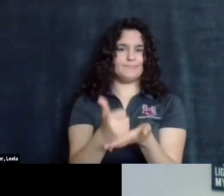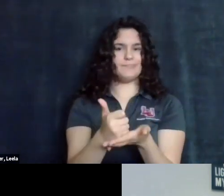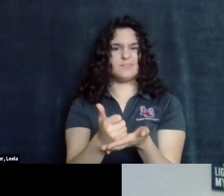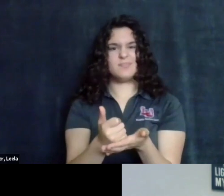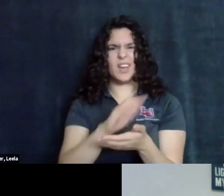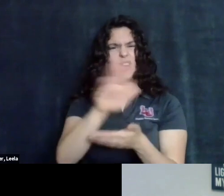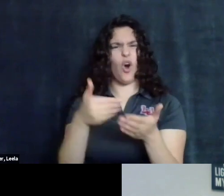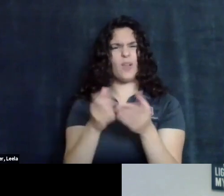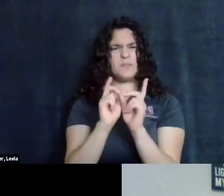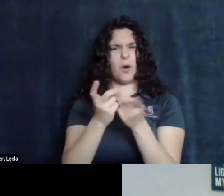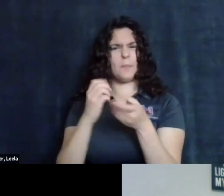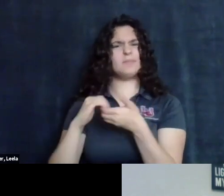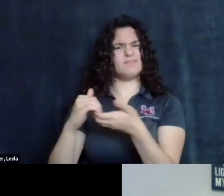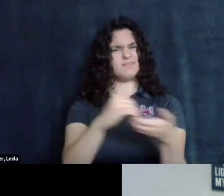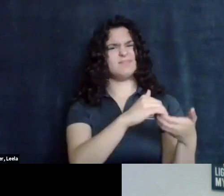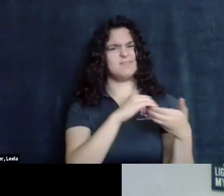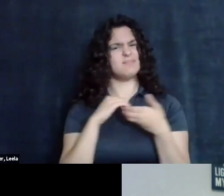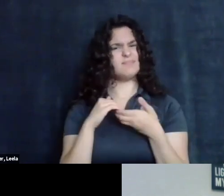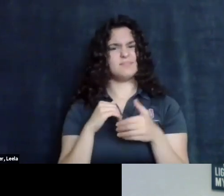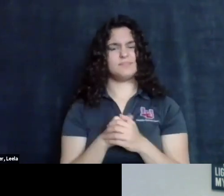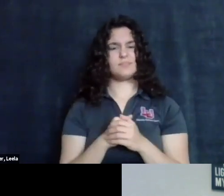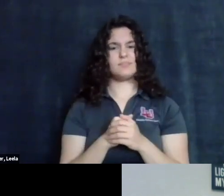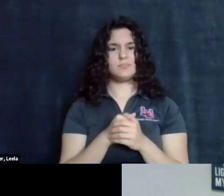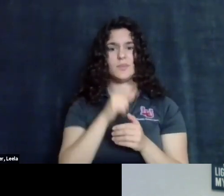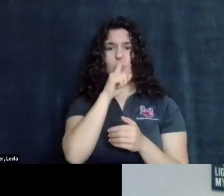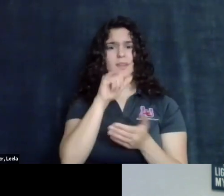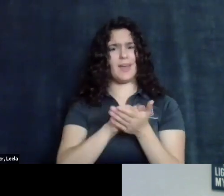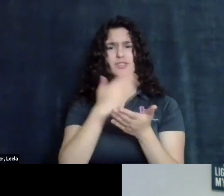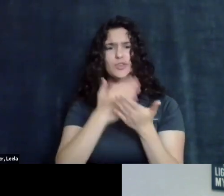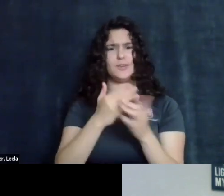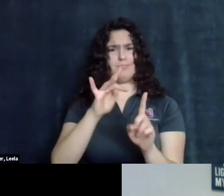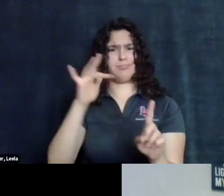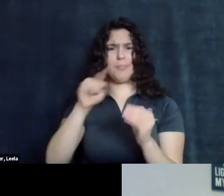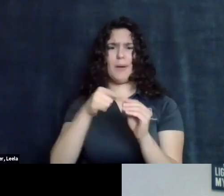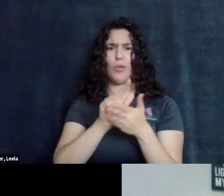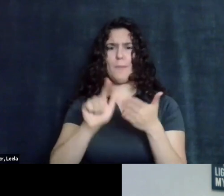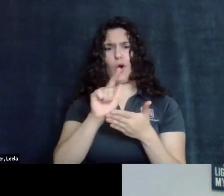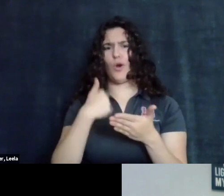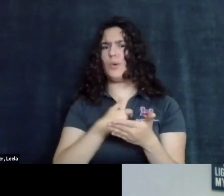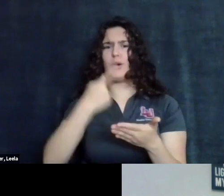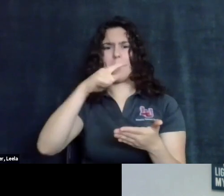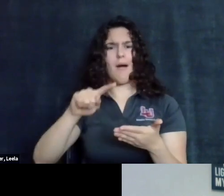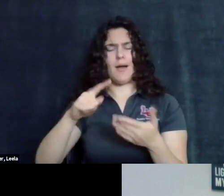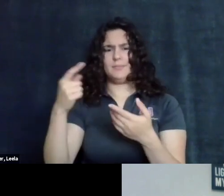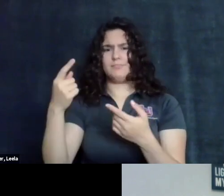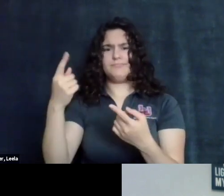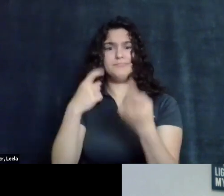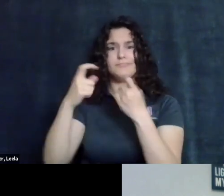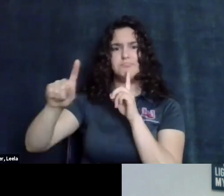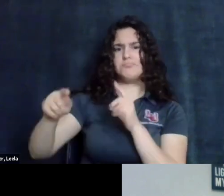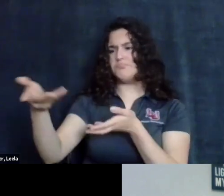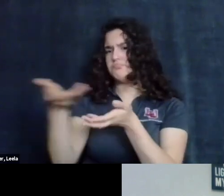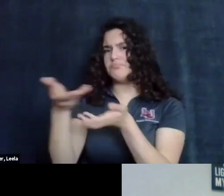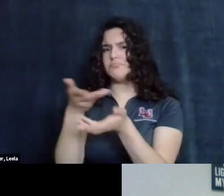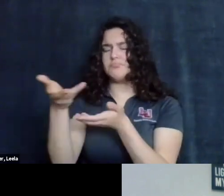take the leap. I think at Lamar you'll be recognized, and if you have questions, they'll be answered quickly. And the good students